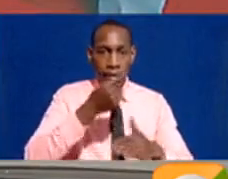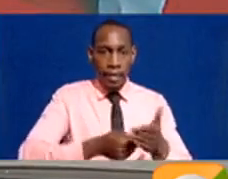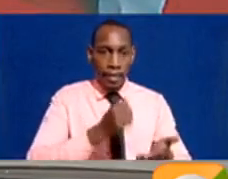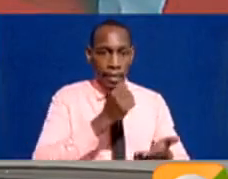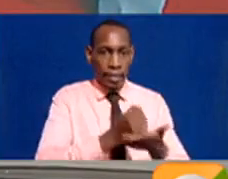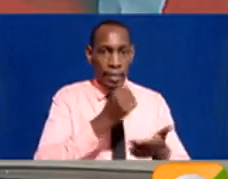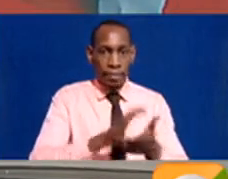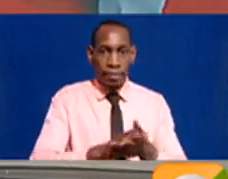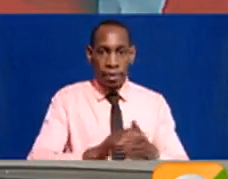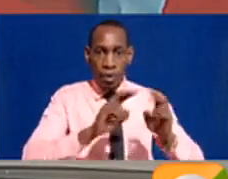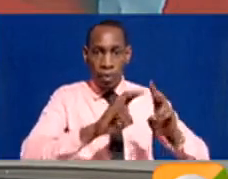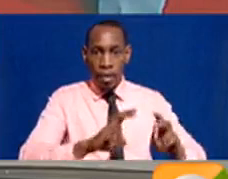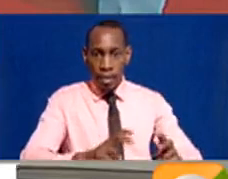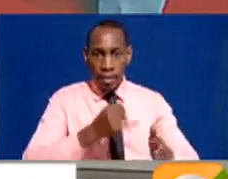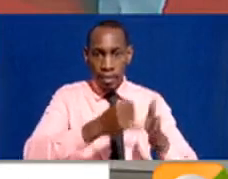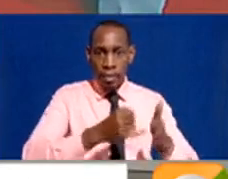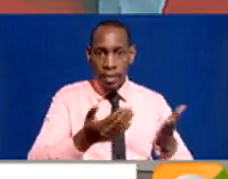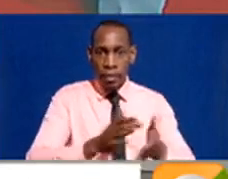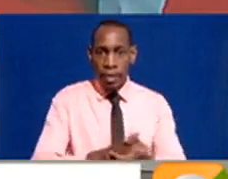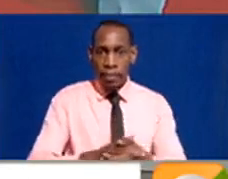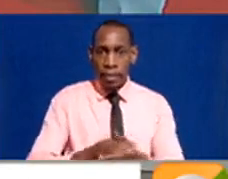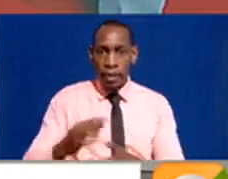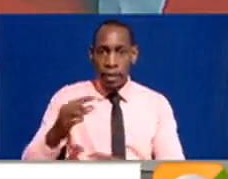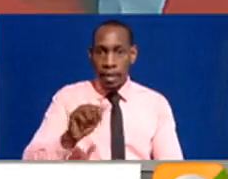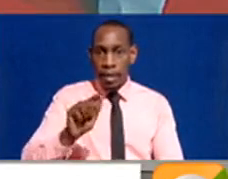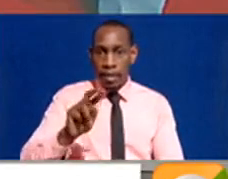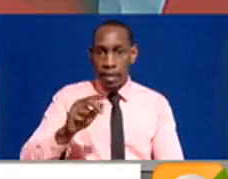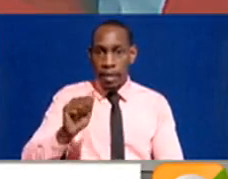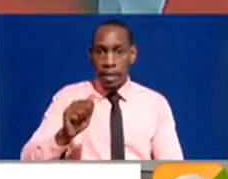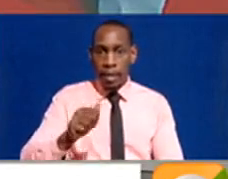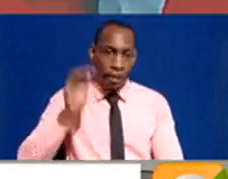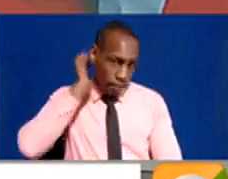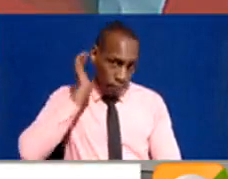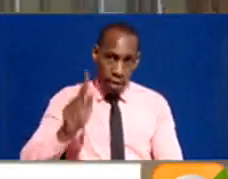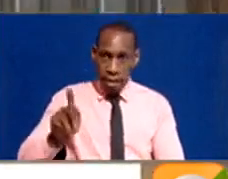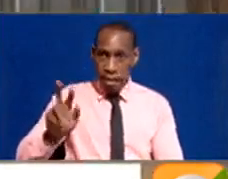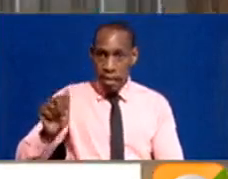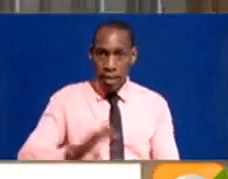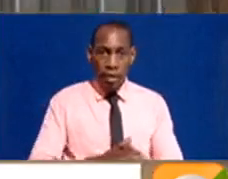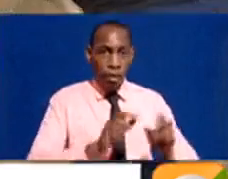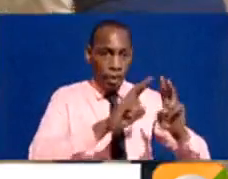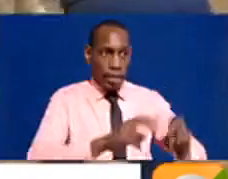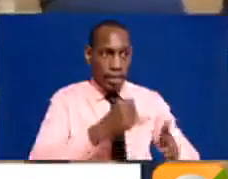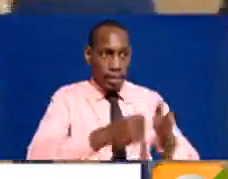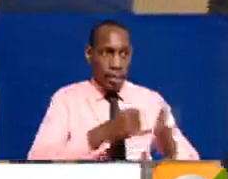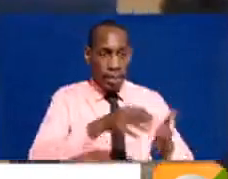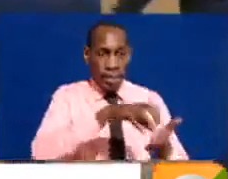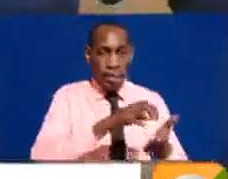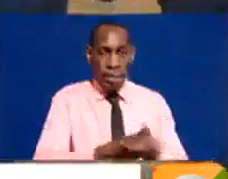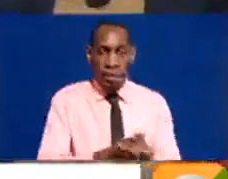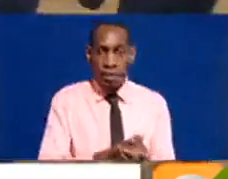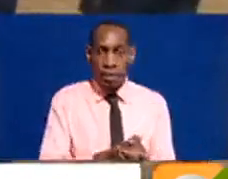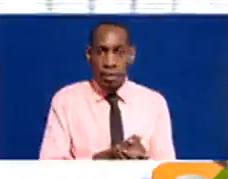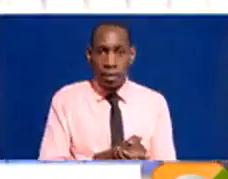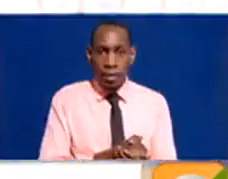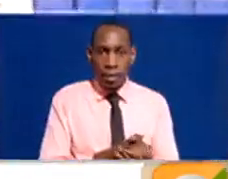after raiding a distillery at Maki Estate in Gatanga in Murang’a. Now, the taxman busted the liquor plant, which has been producing the product